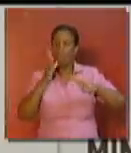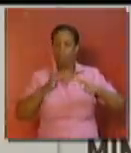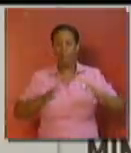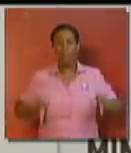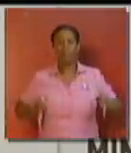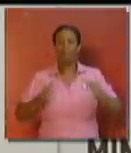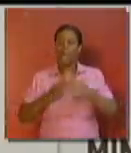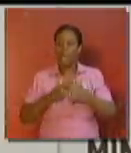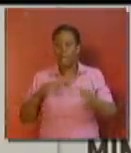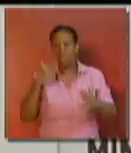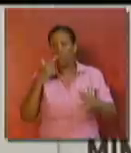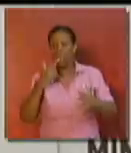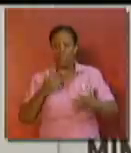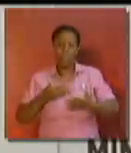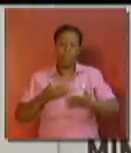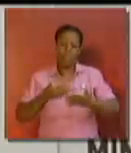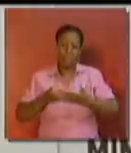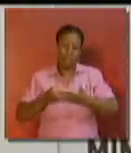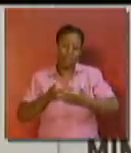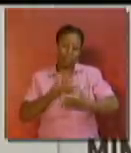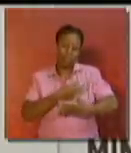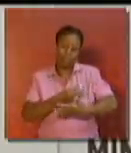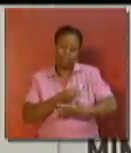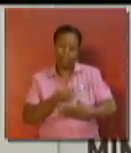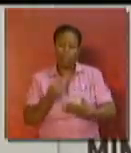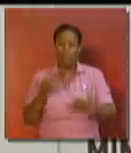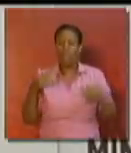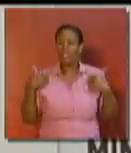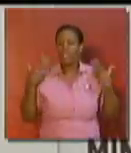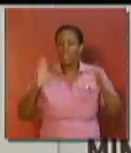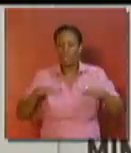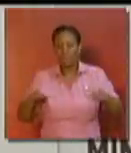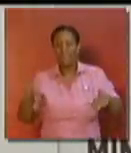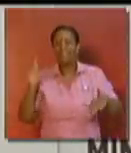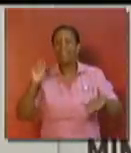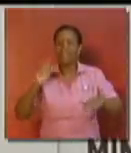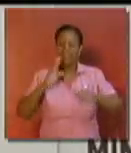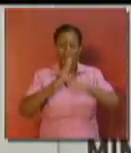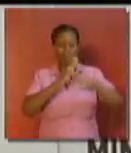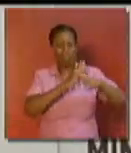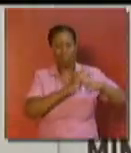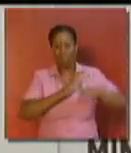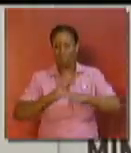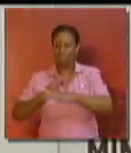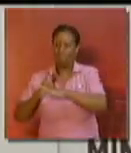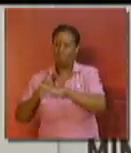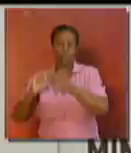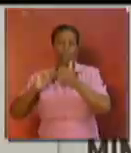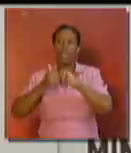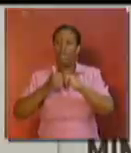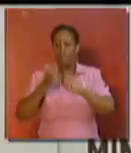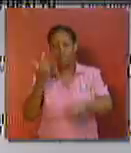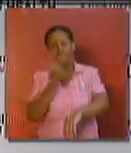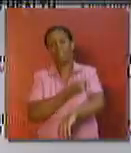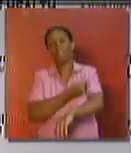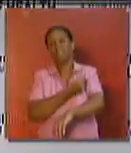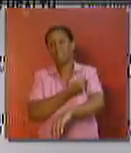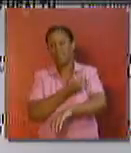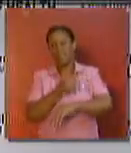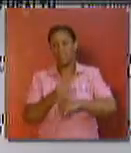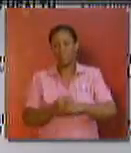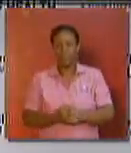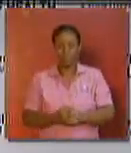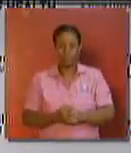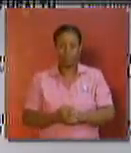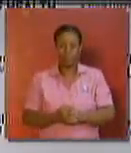our young persons, of persons who have been vaccinated. Thank you very much.